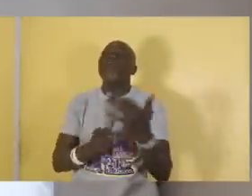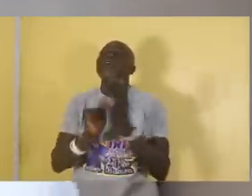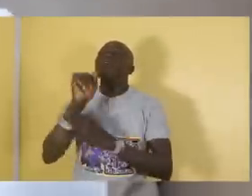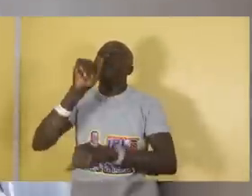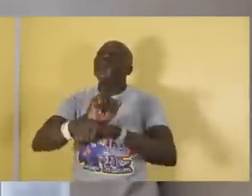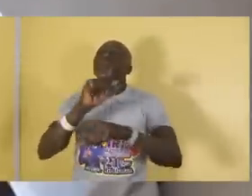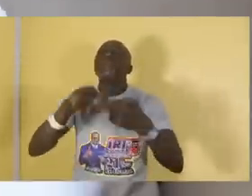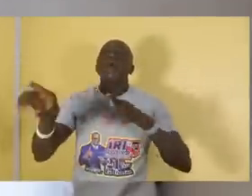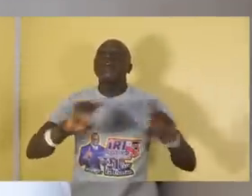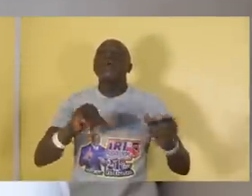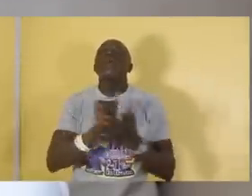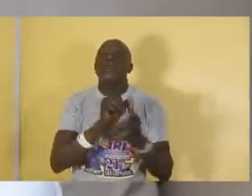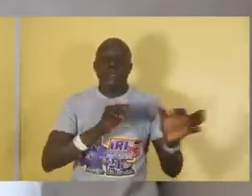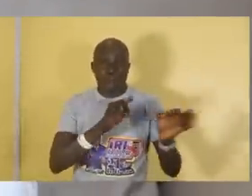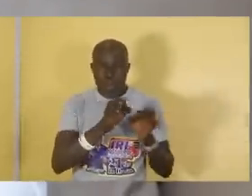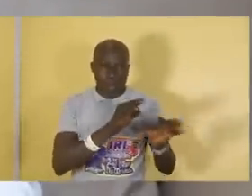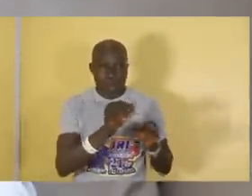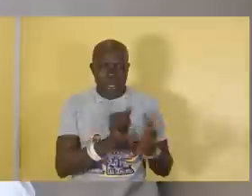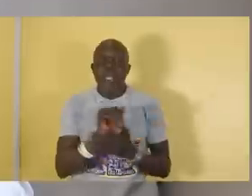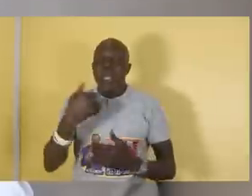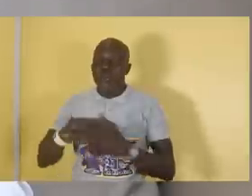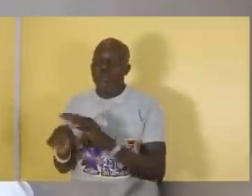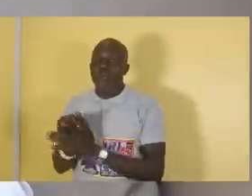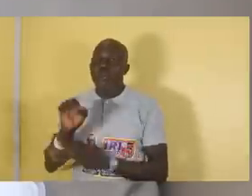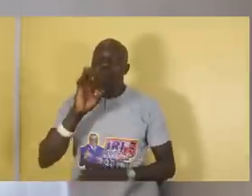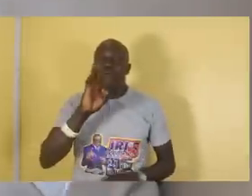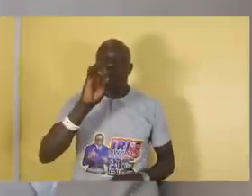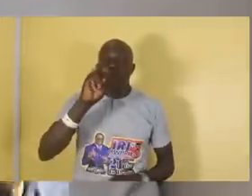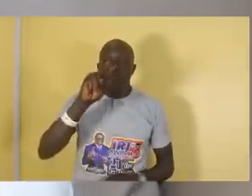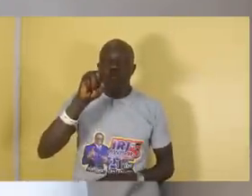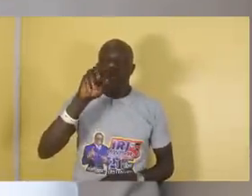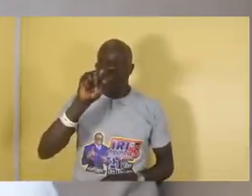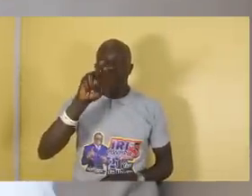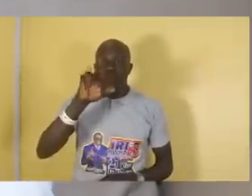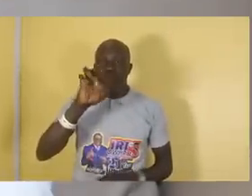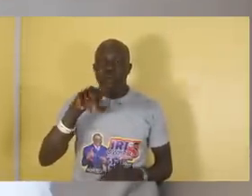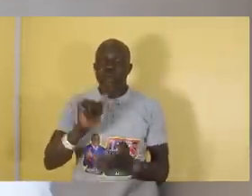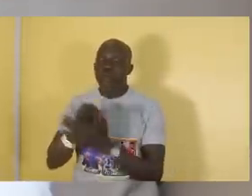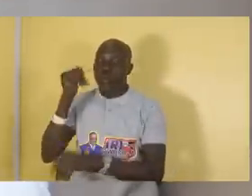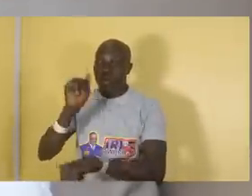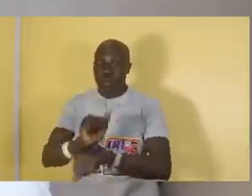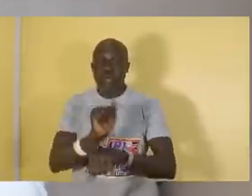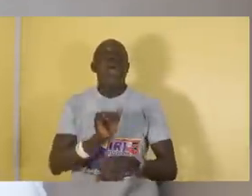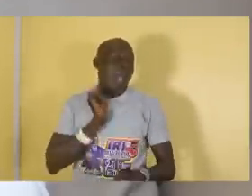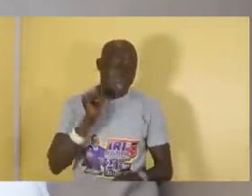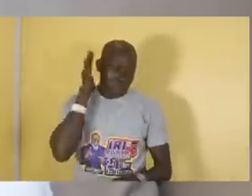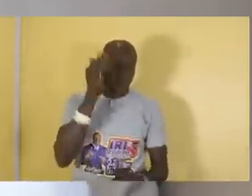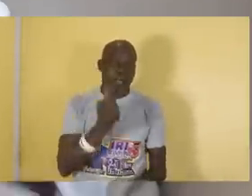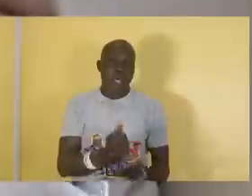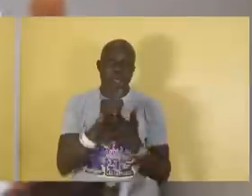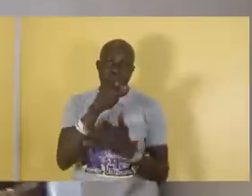what his occupation. He explained to him that is furniture work. If it's furniture work, I